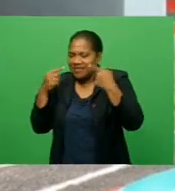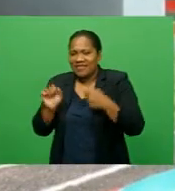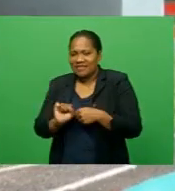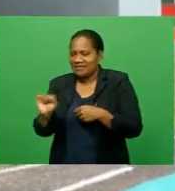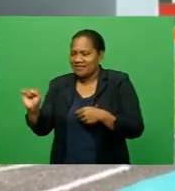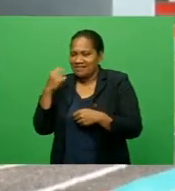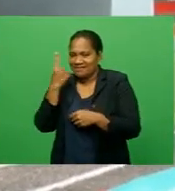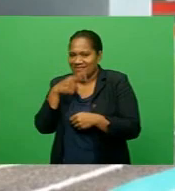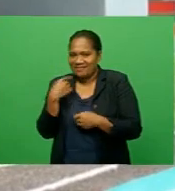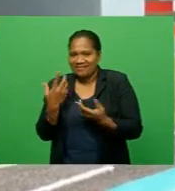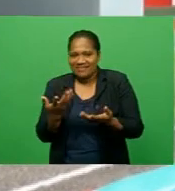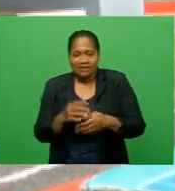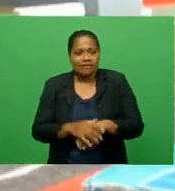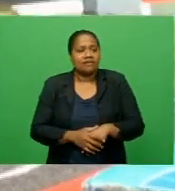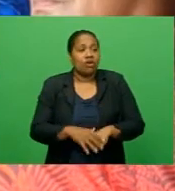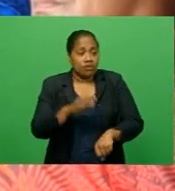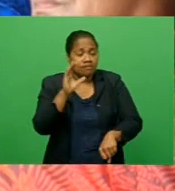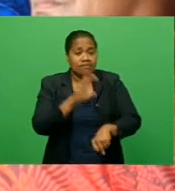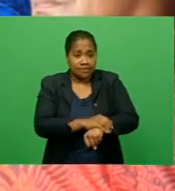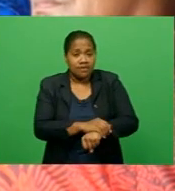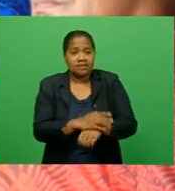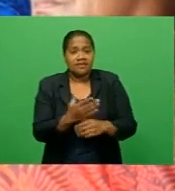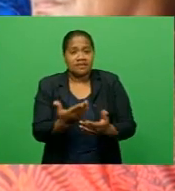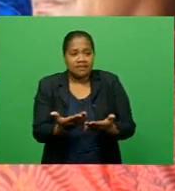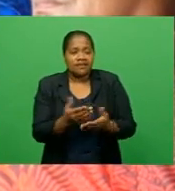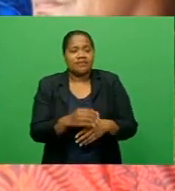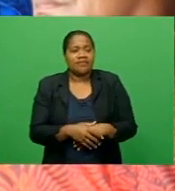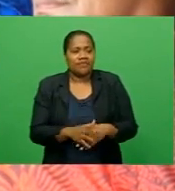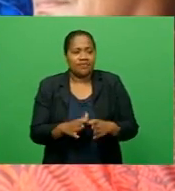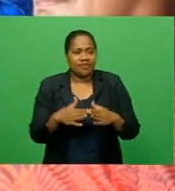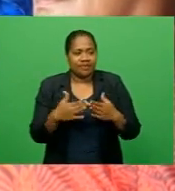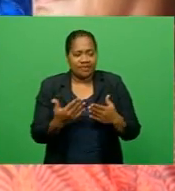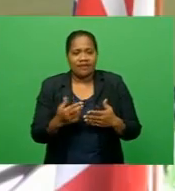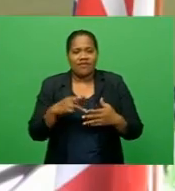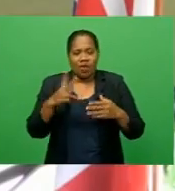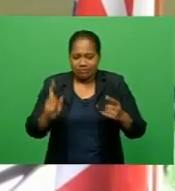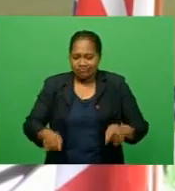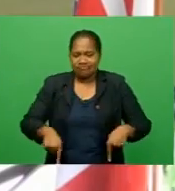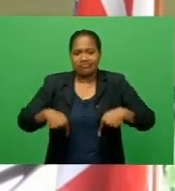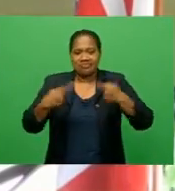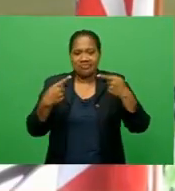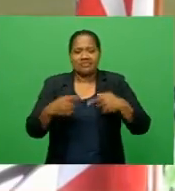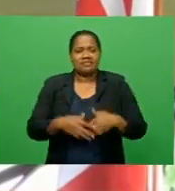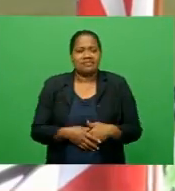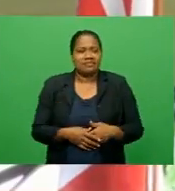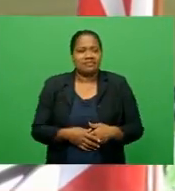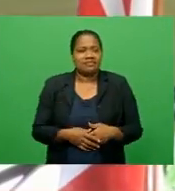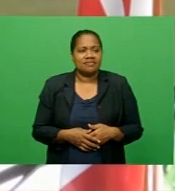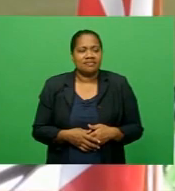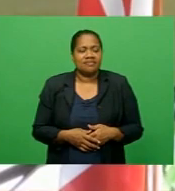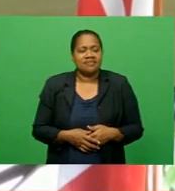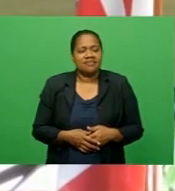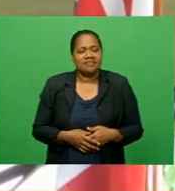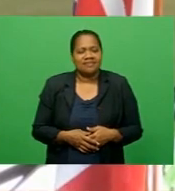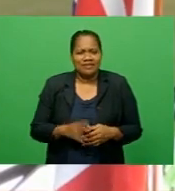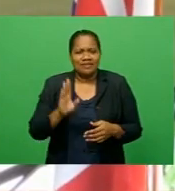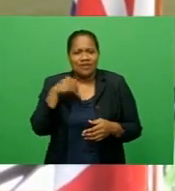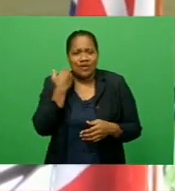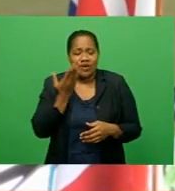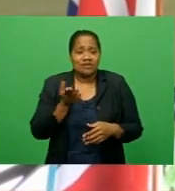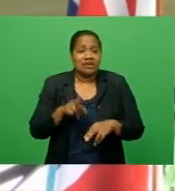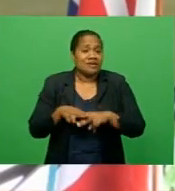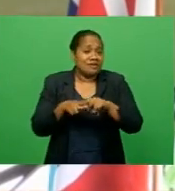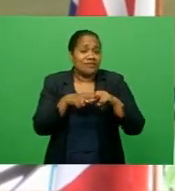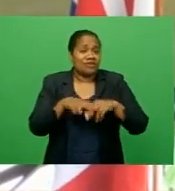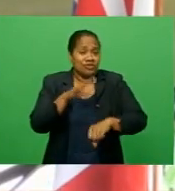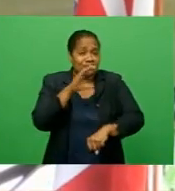Police is counting itself as underdogs for the much anticipated clash. As usual, the Fiji Police Force